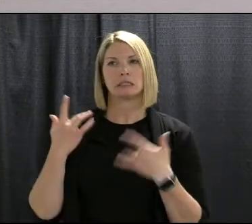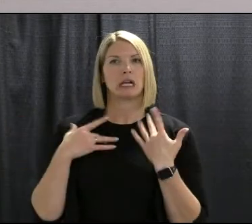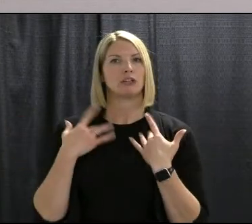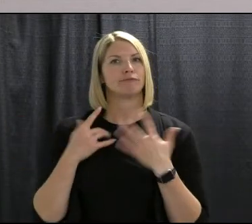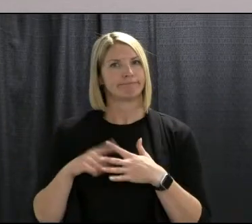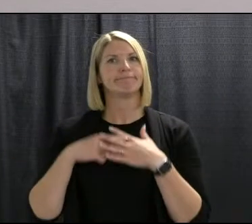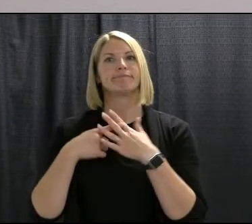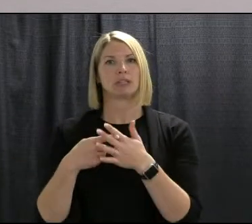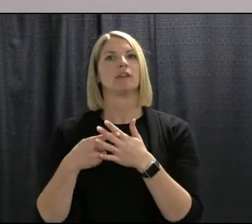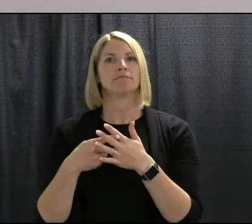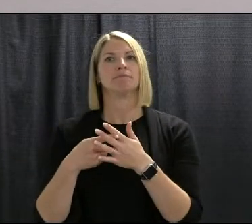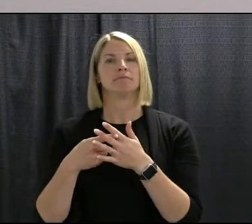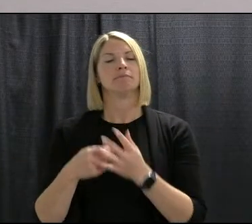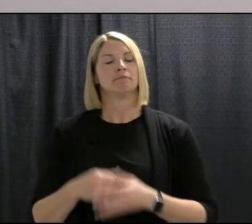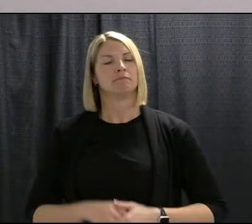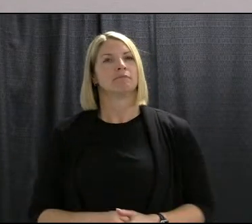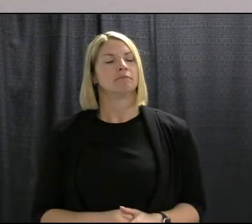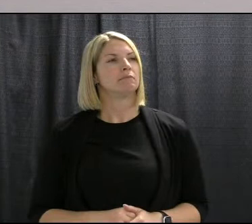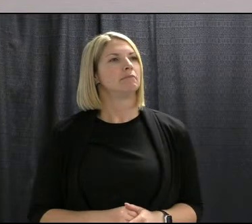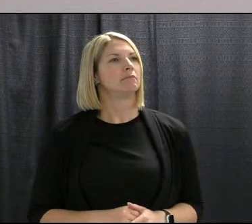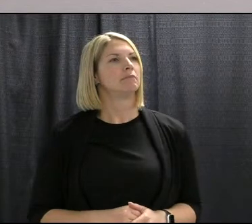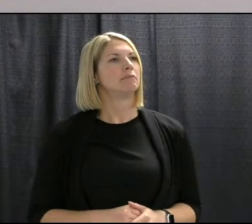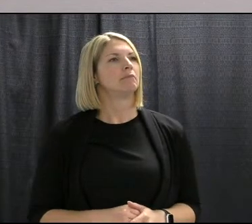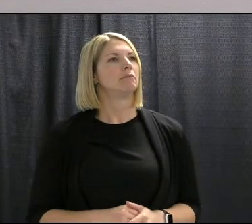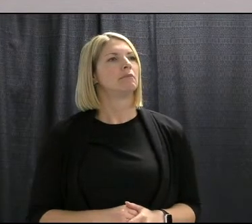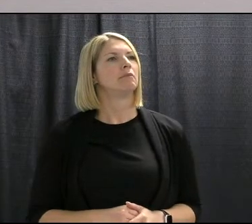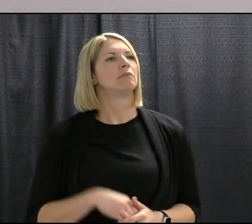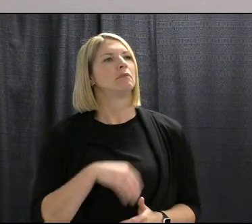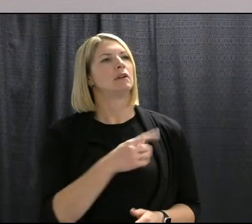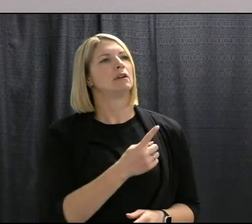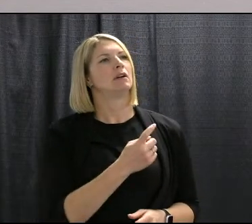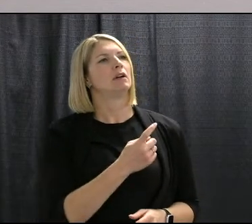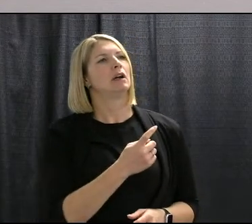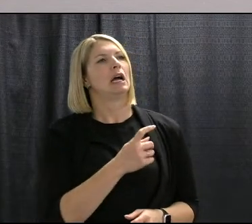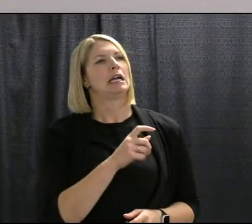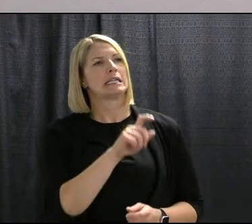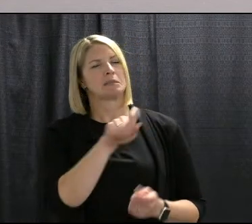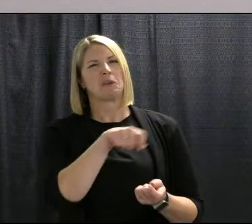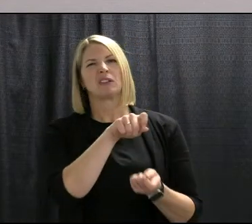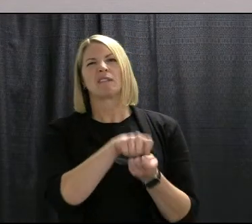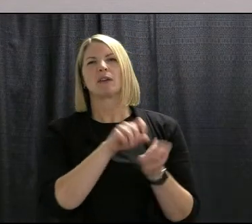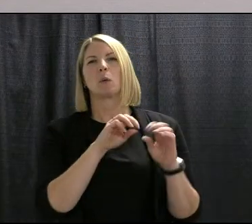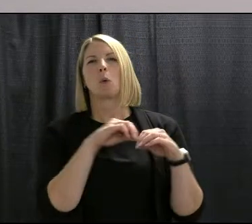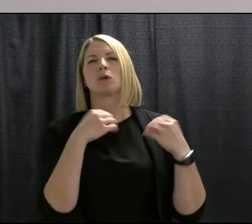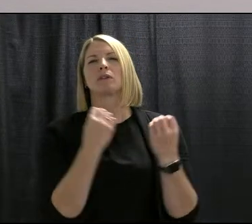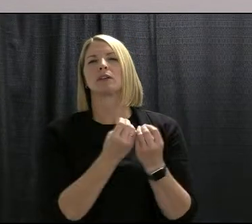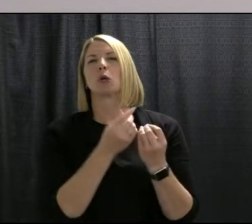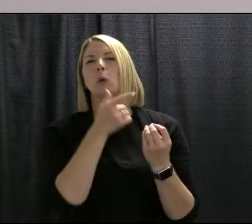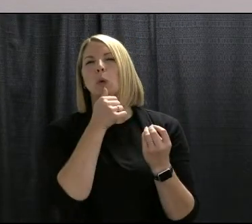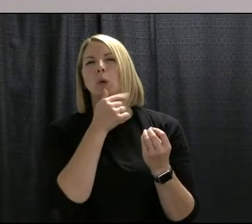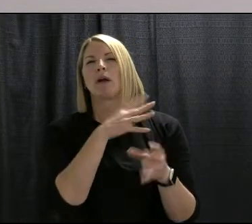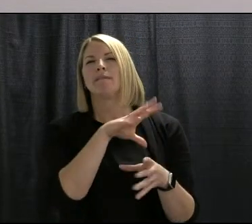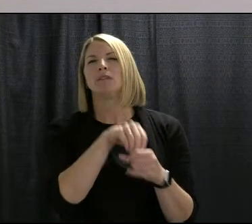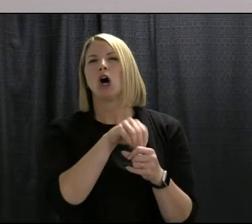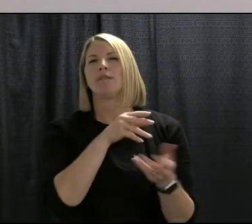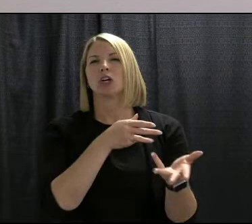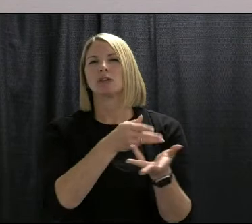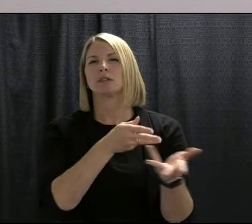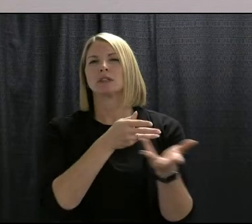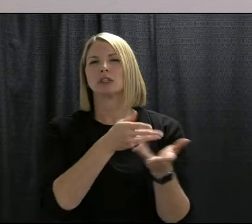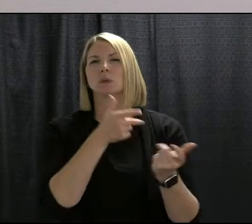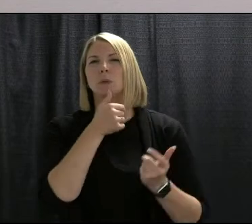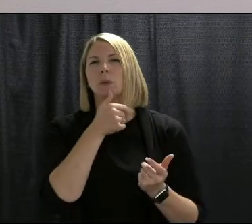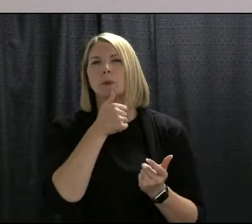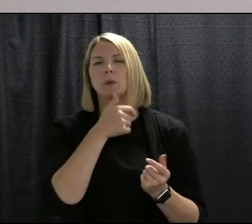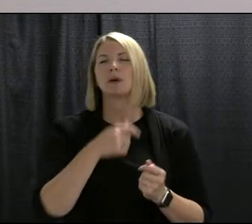directly from conversations I've had with them. Which specific organizations will be involved in these consultations that are upcoming? Well, I guess